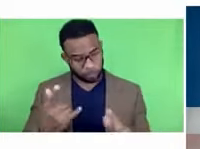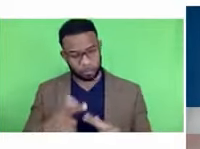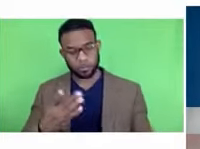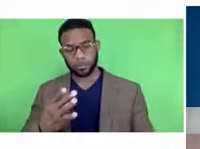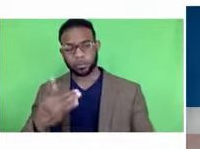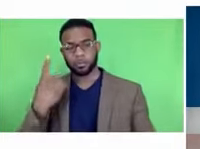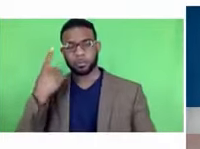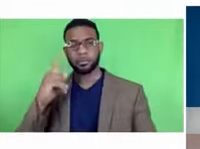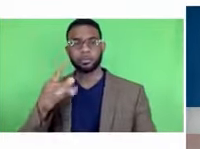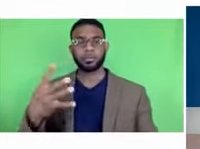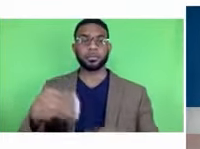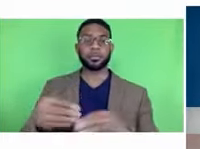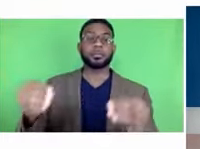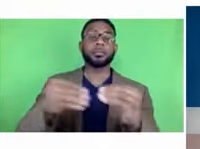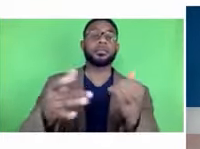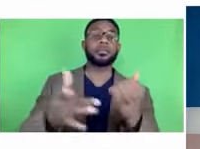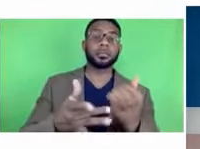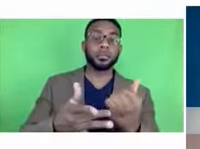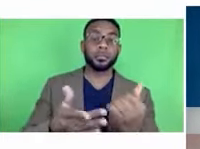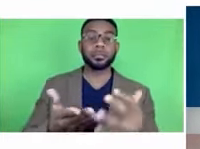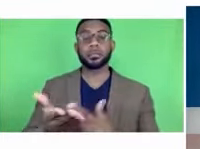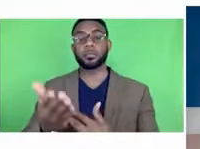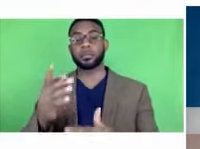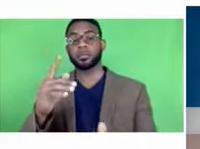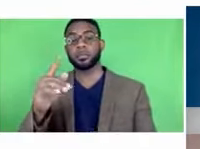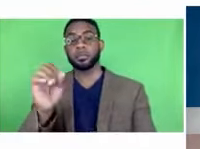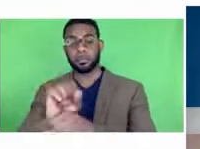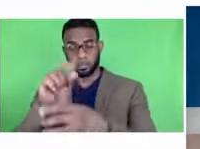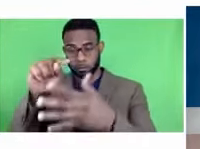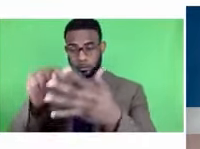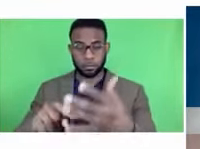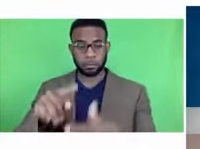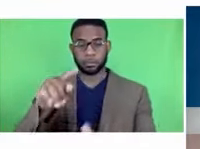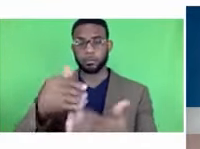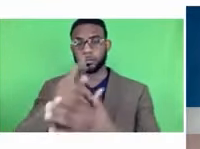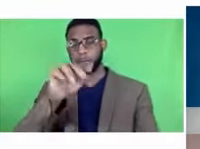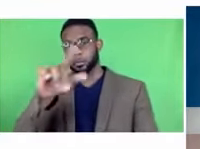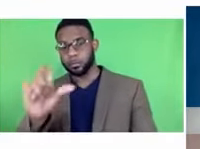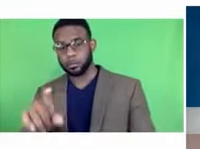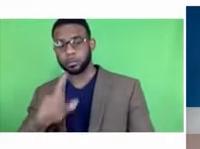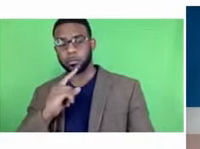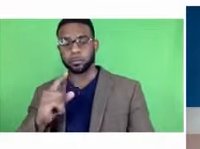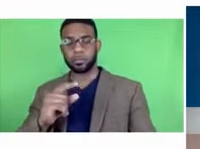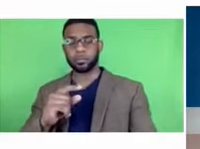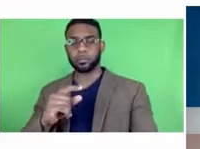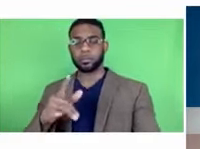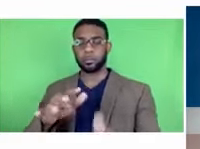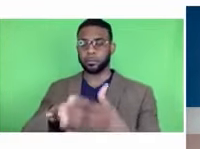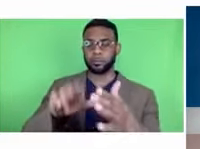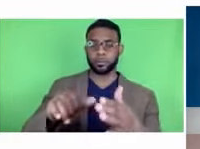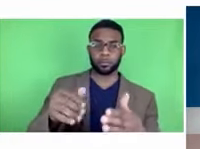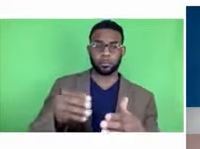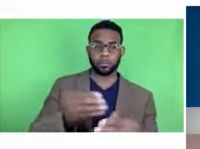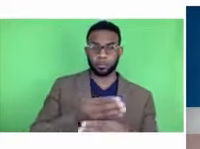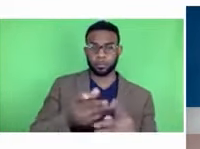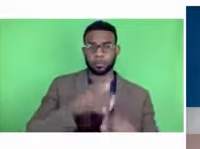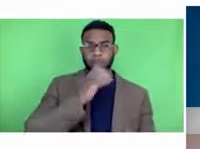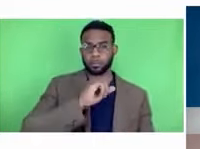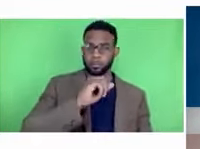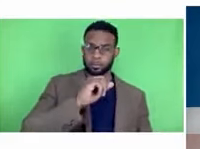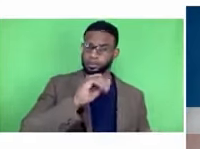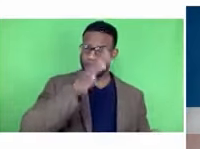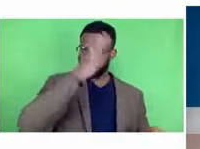it. We're including more technology into taskings, new tools that remove trades from the old masculine, you must